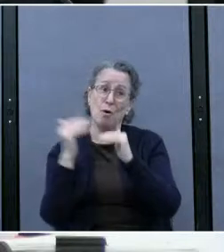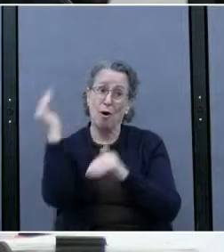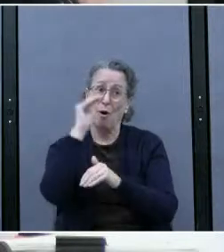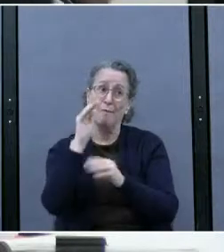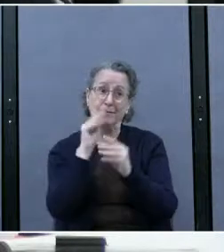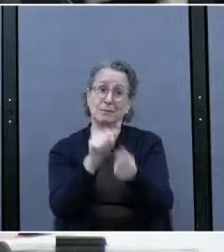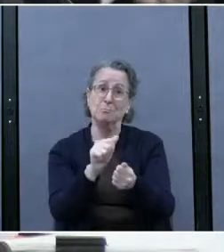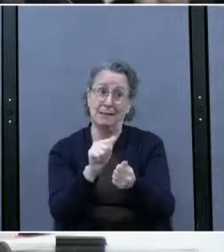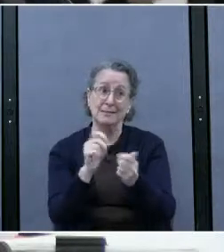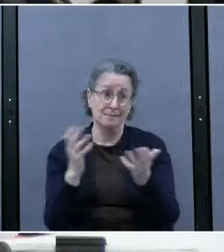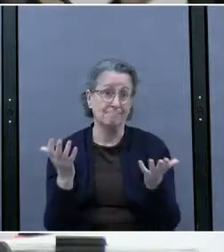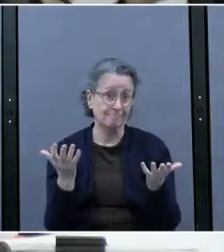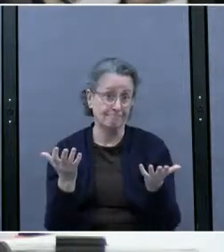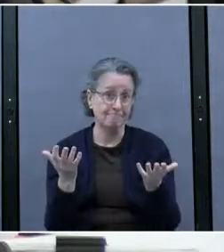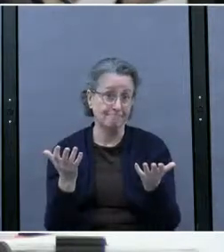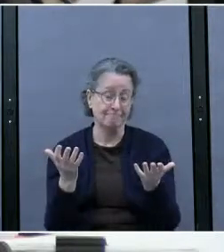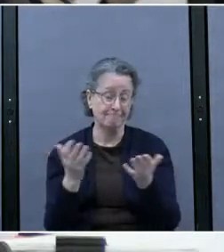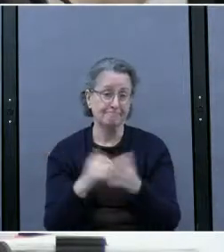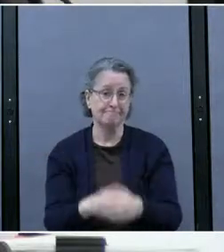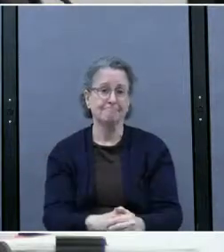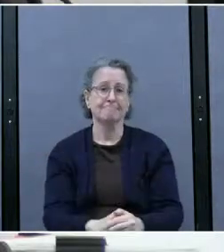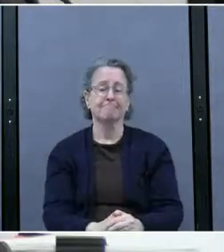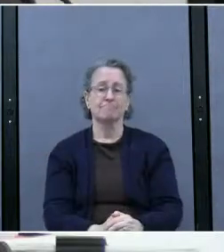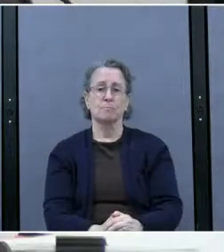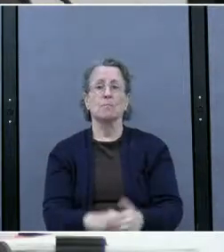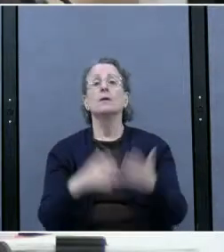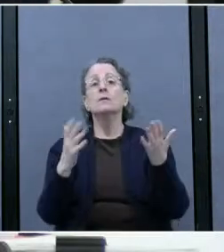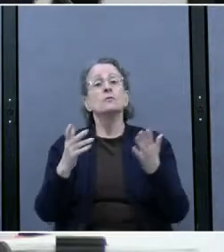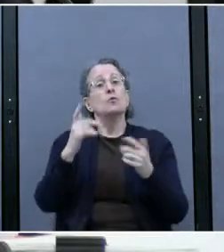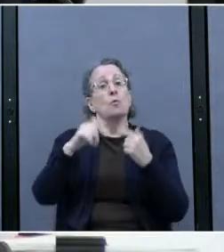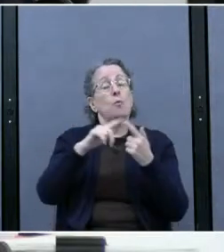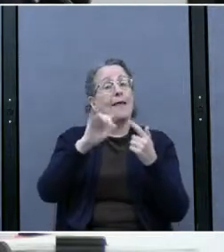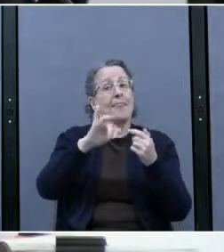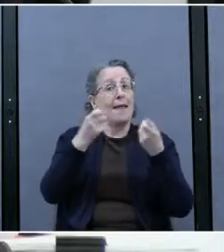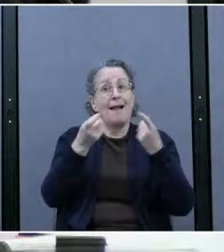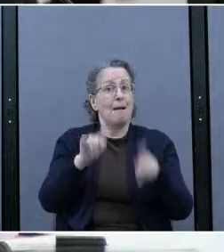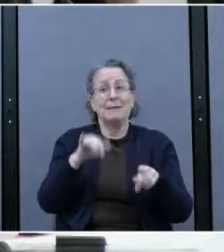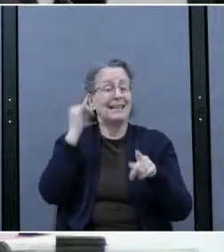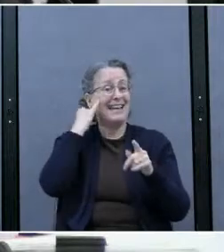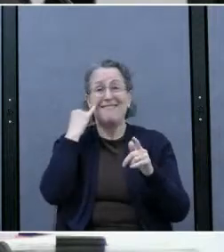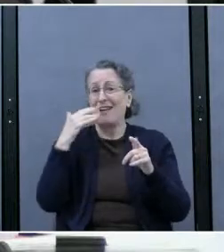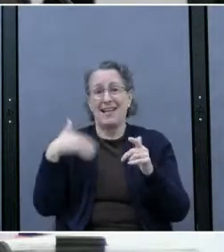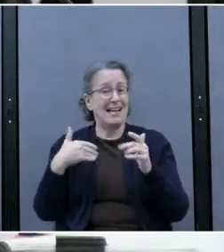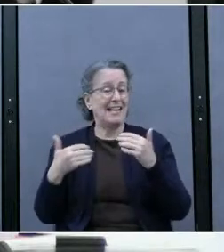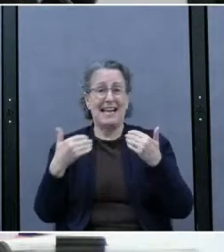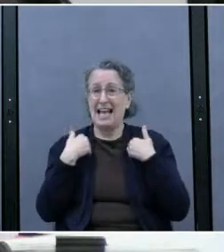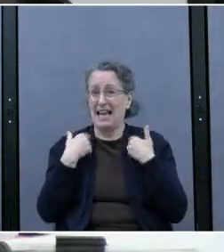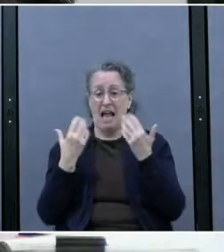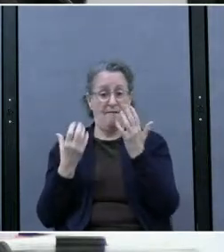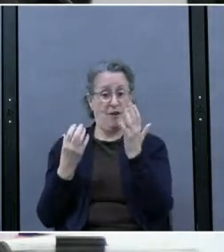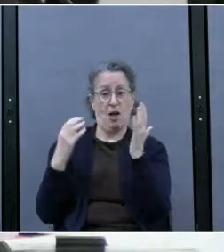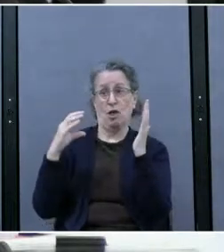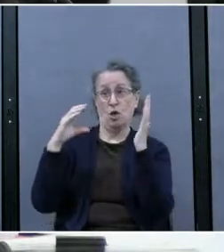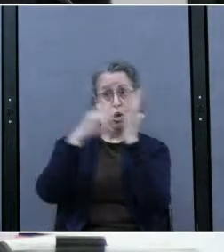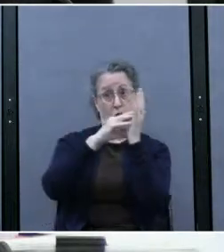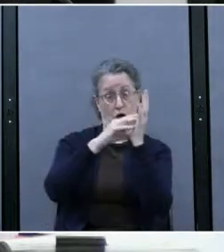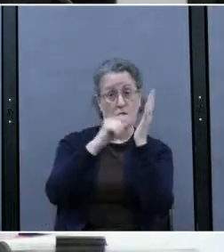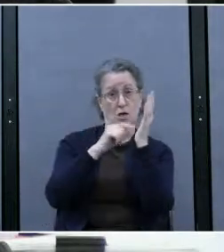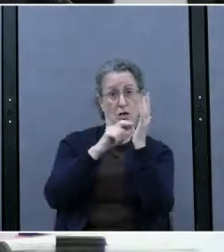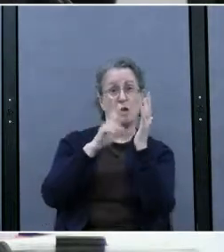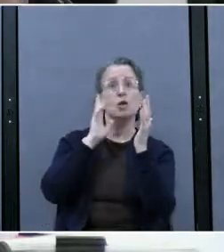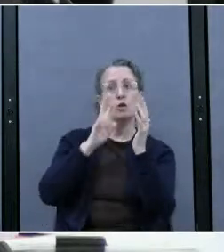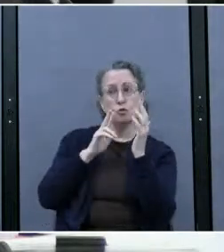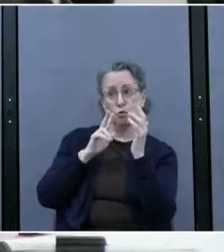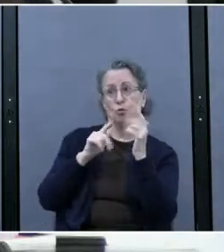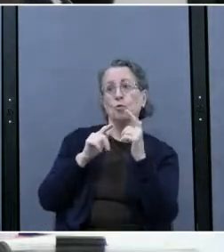that. So typically what would happen if you don't have an article to assign fund balance to cover it, essentially